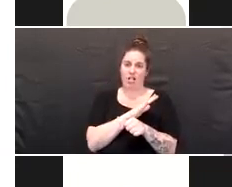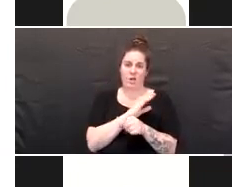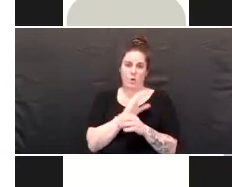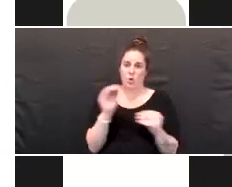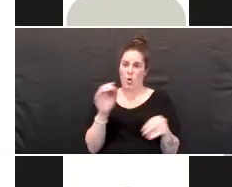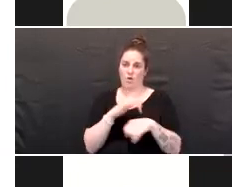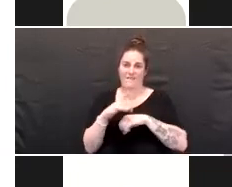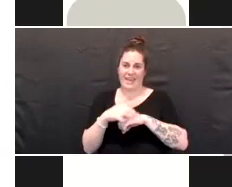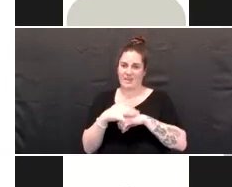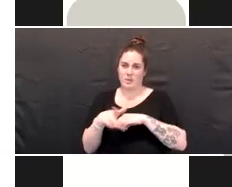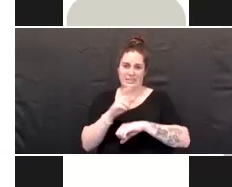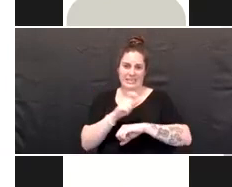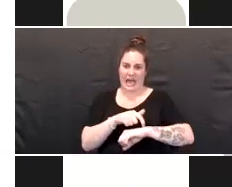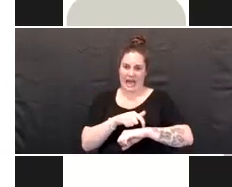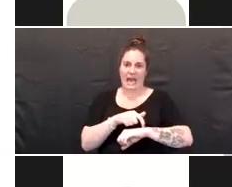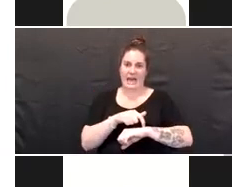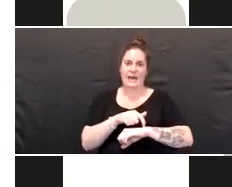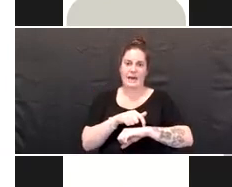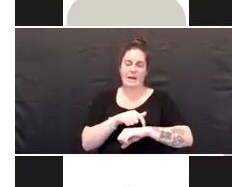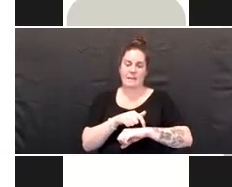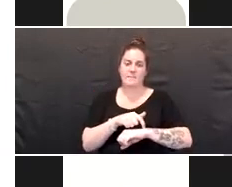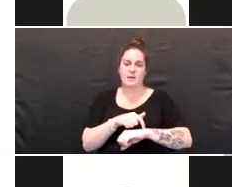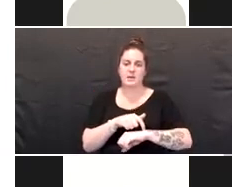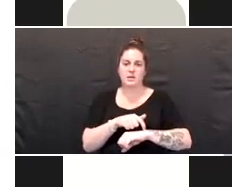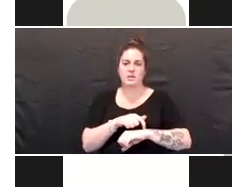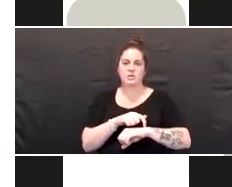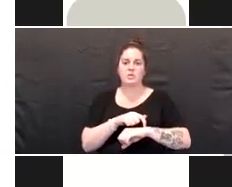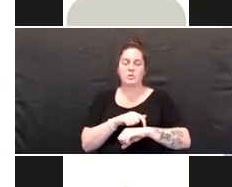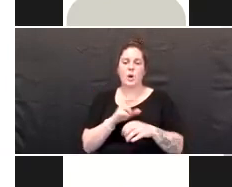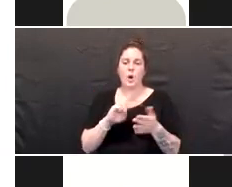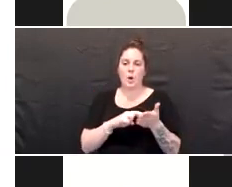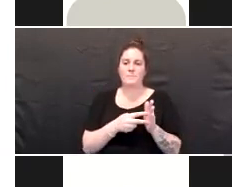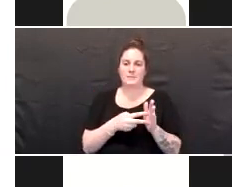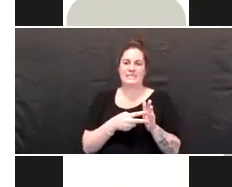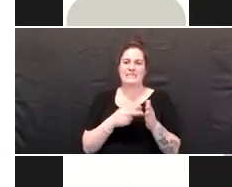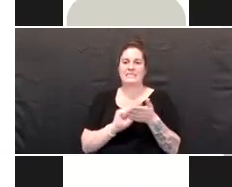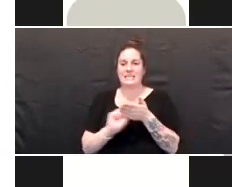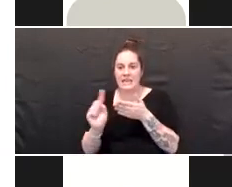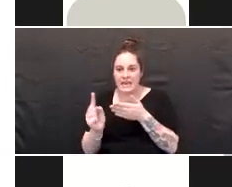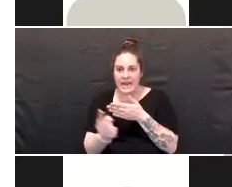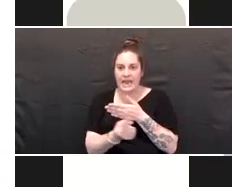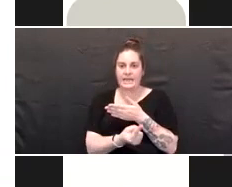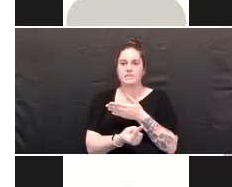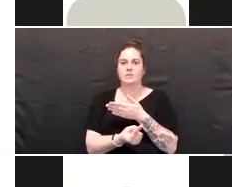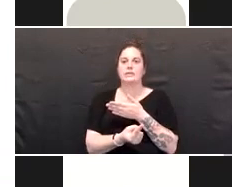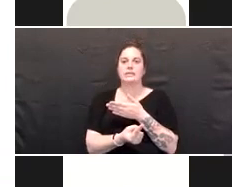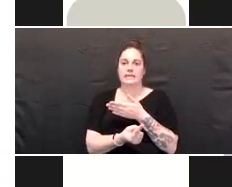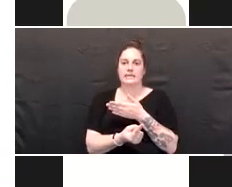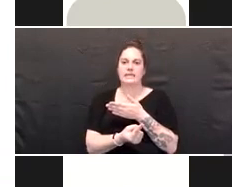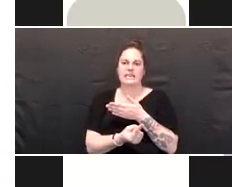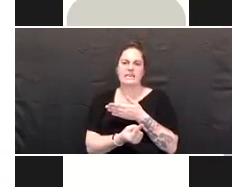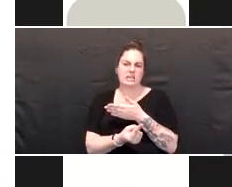the overviews that I need to get through this week. And next week, the material is